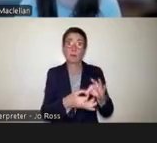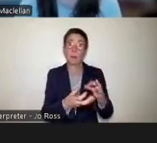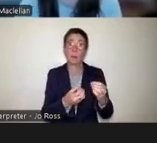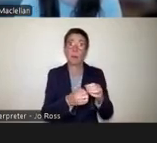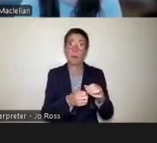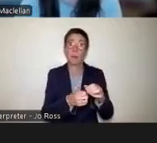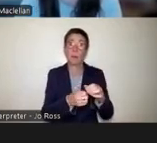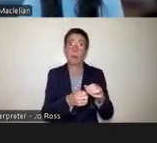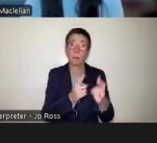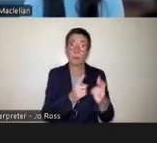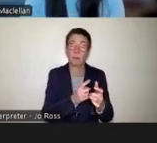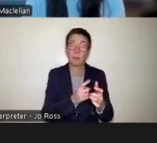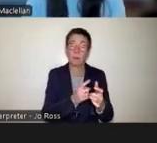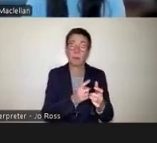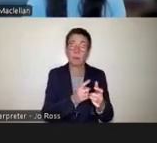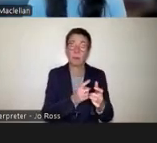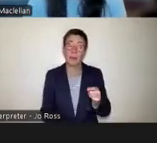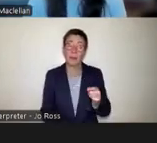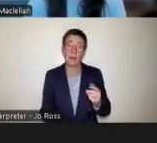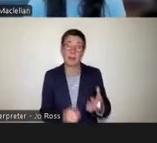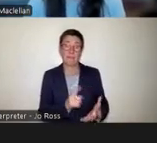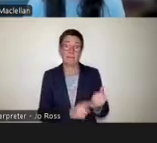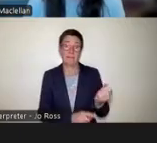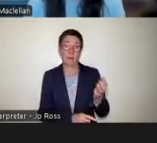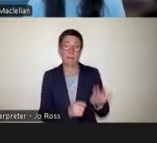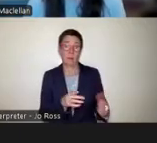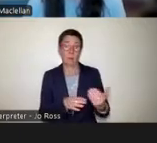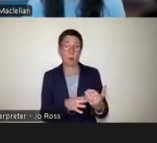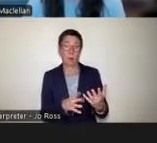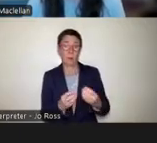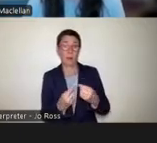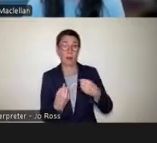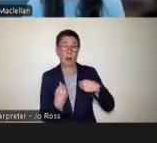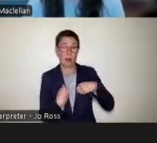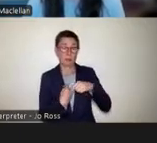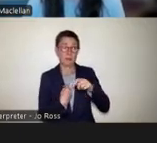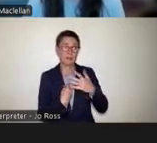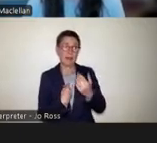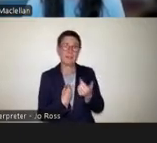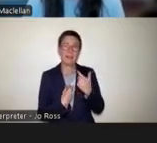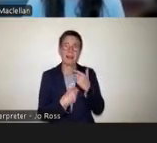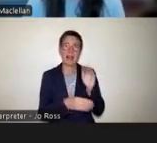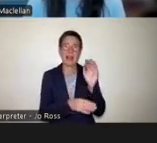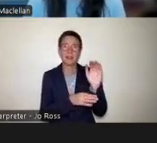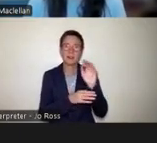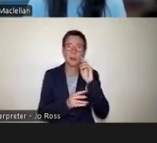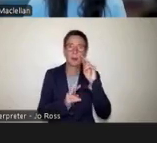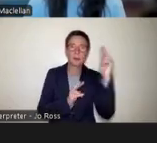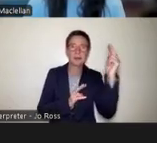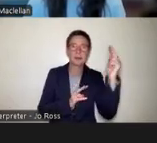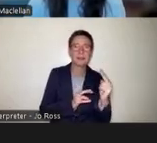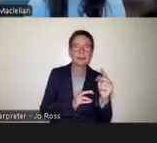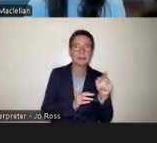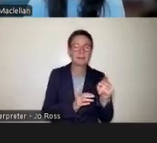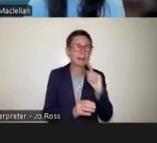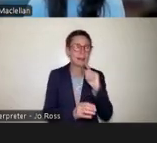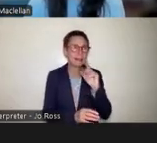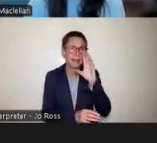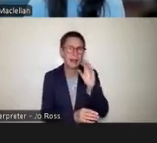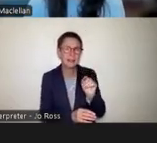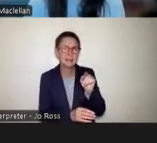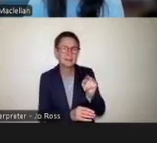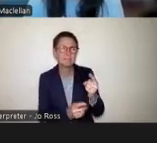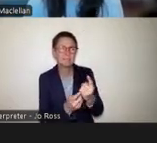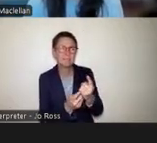from the work that are working with us is that external set of eyes, and pointing out some things that you do.